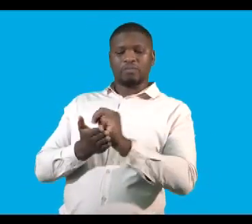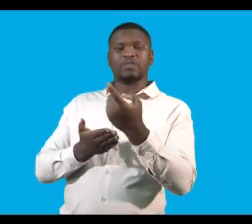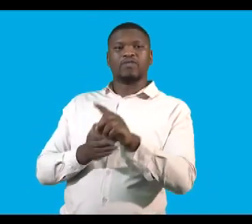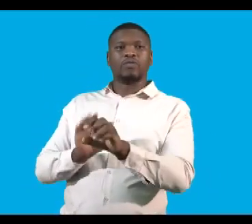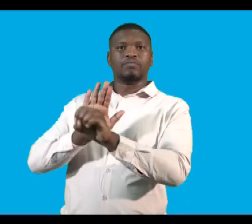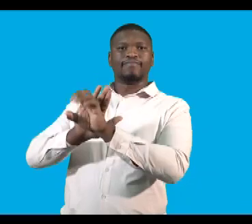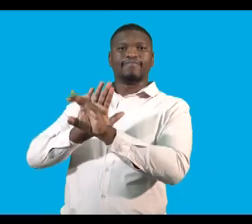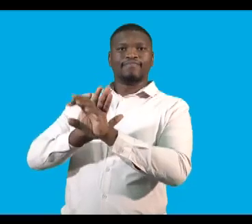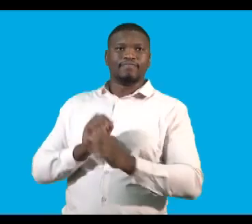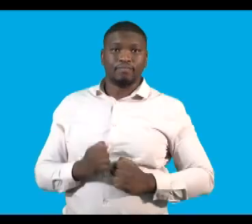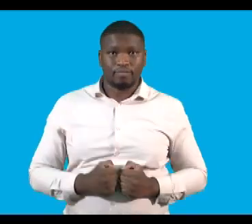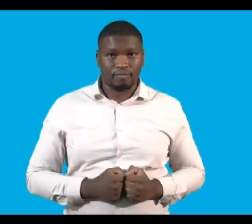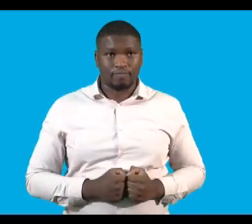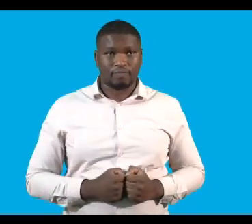advertisement.